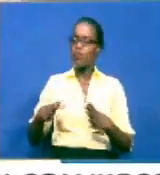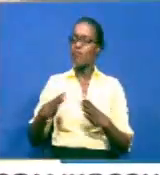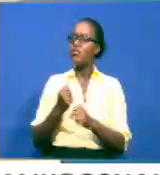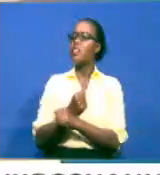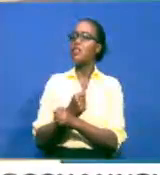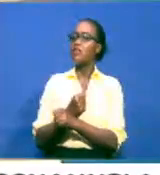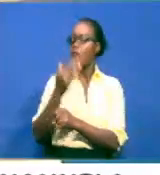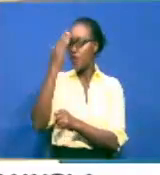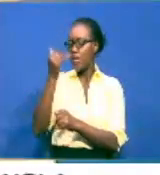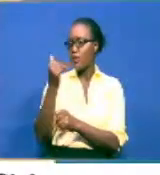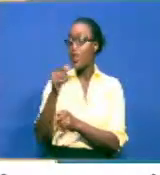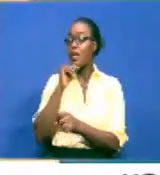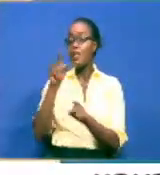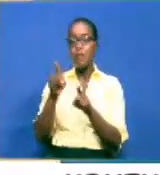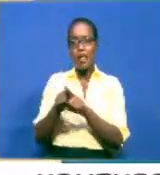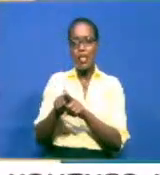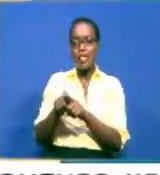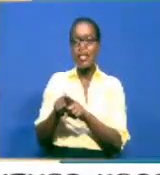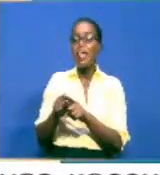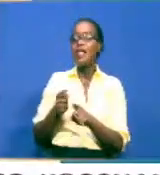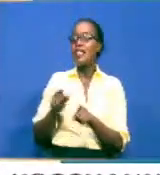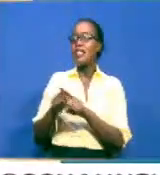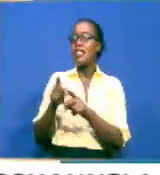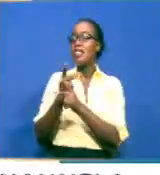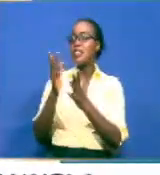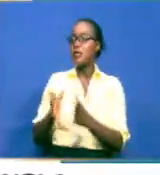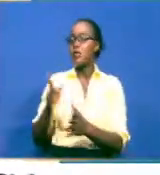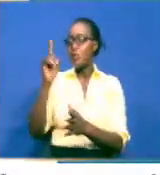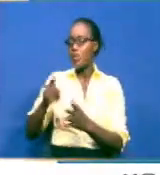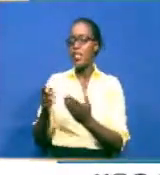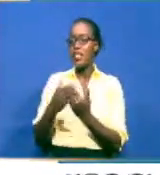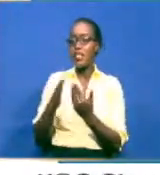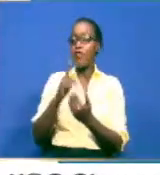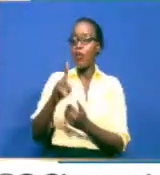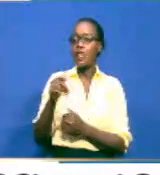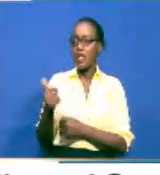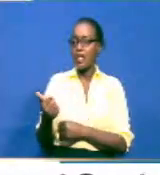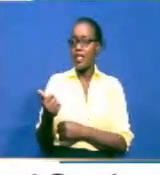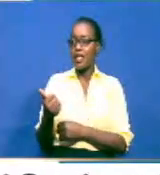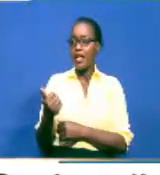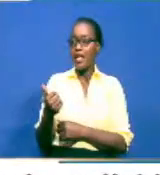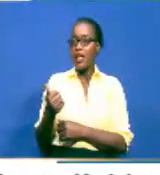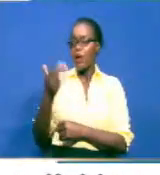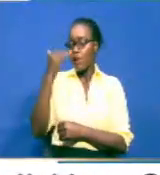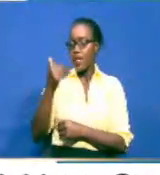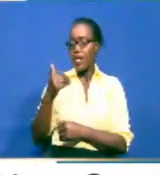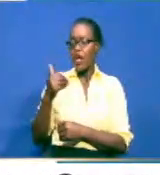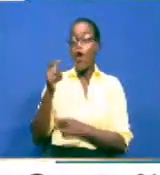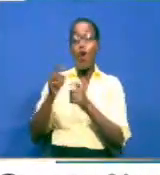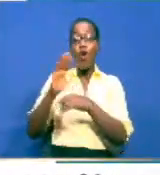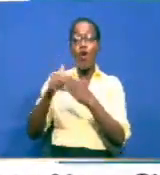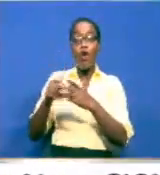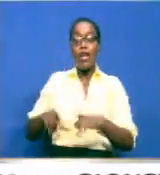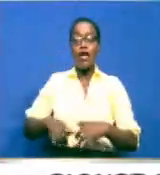our brothers keepers, and we have to ensure that we are taking care of each other because everybody's life matters. Indeed.